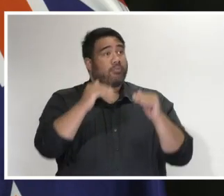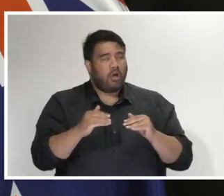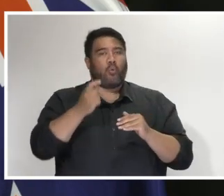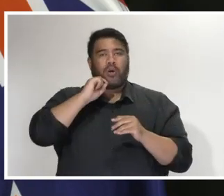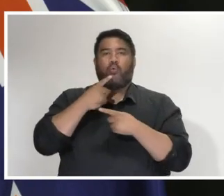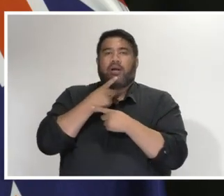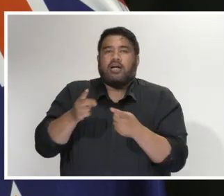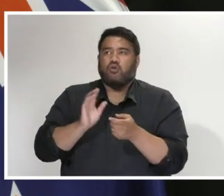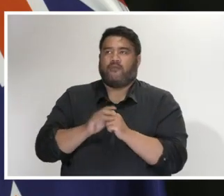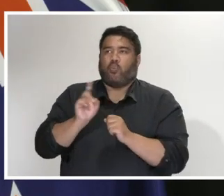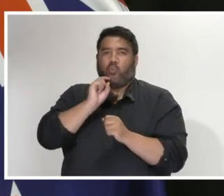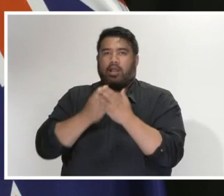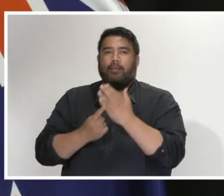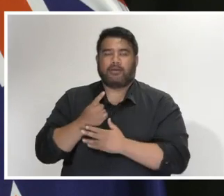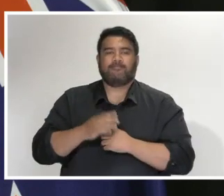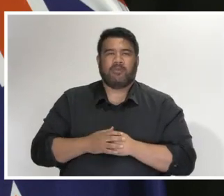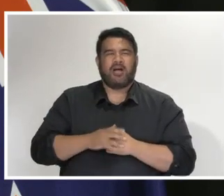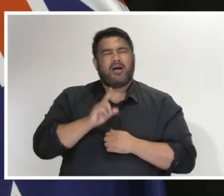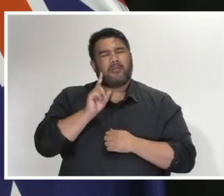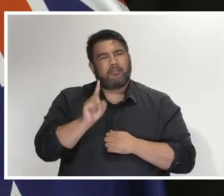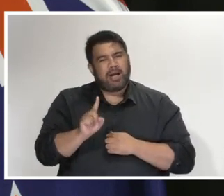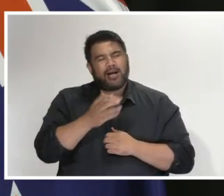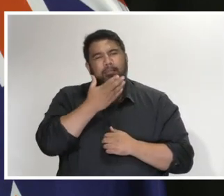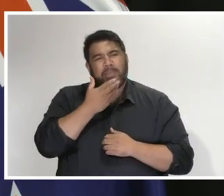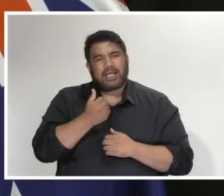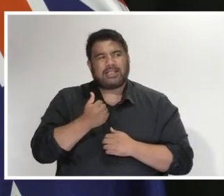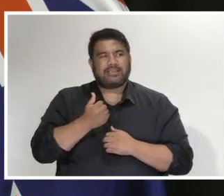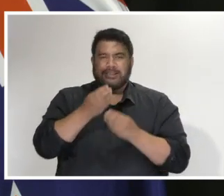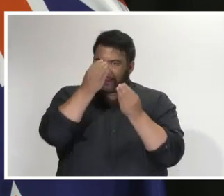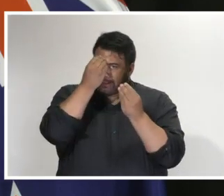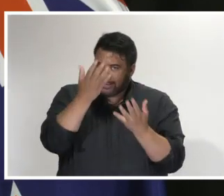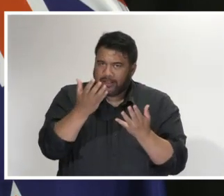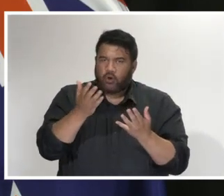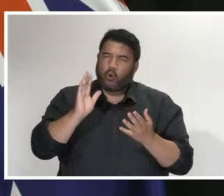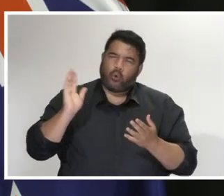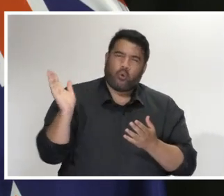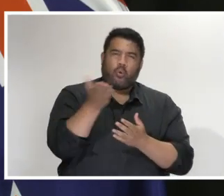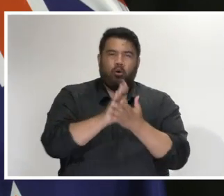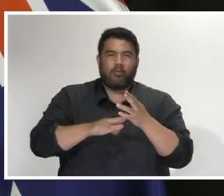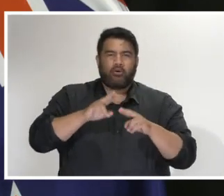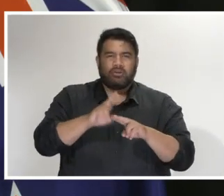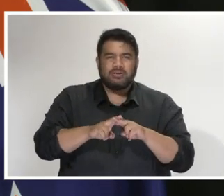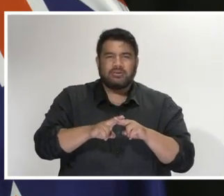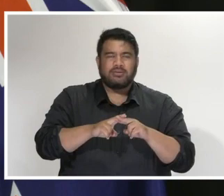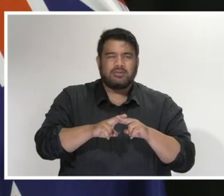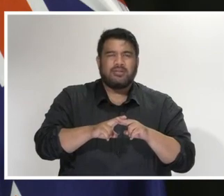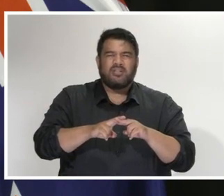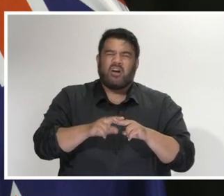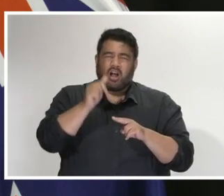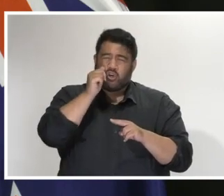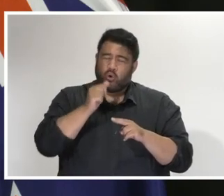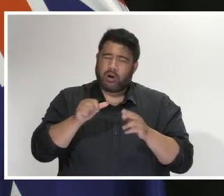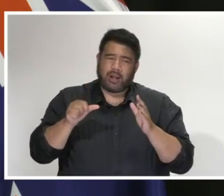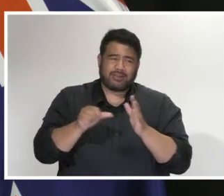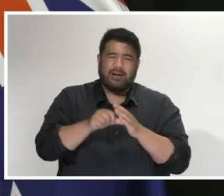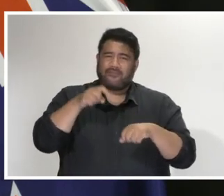through all of that. But look, I do want to just take a moment to take my hat off to all the parents out there. I know that this is a challenging time